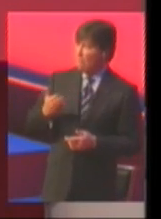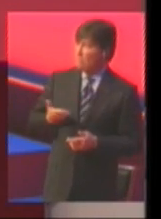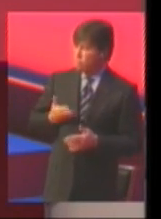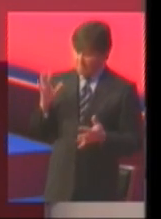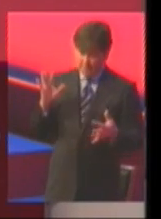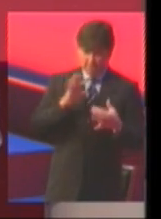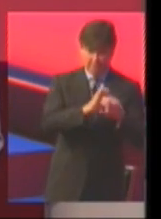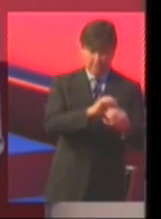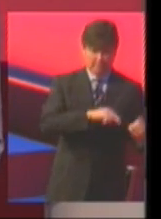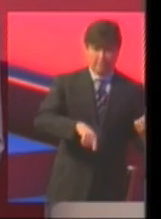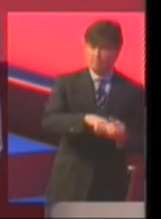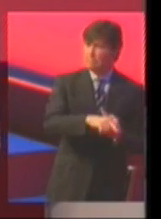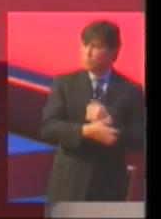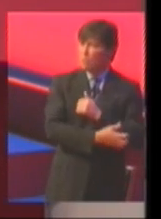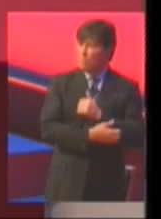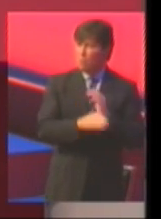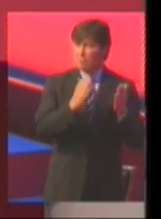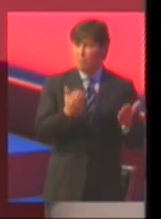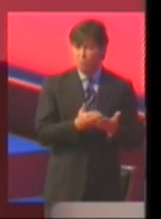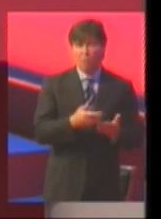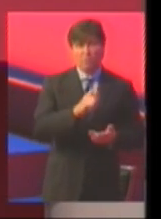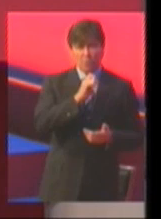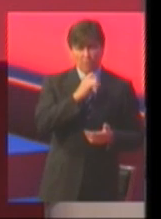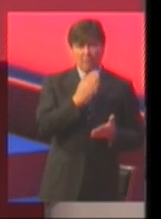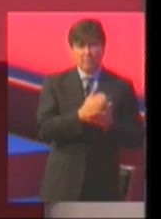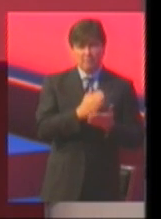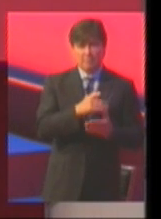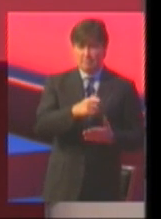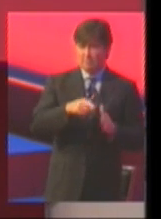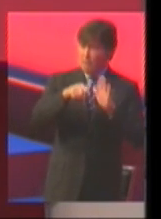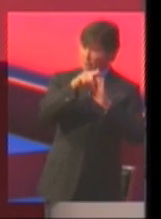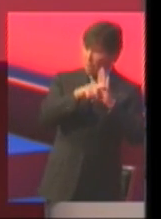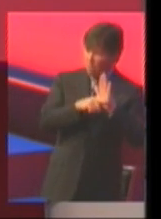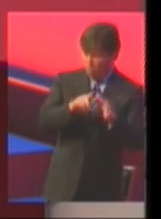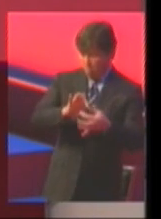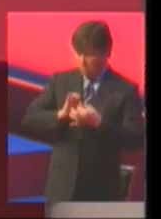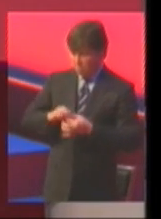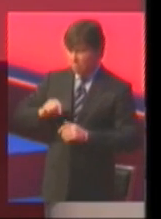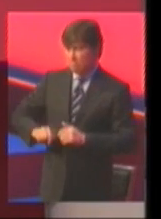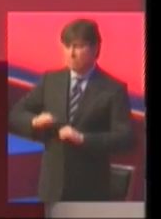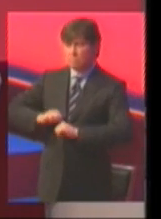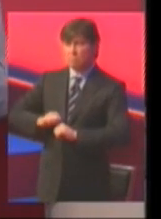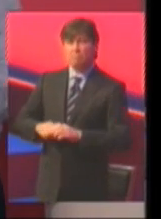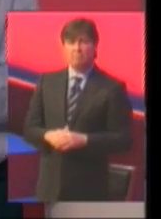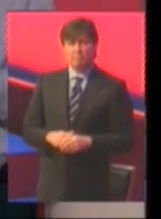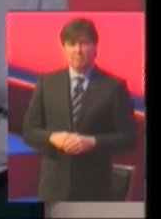poorest people, and we shall enshrine that promise in the laws of our country.